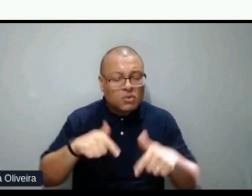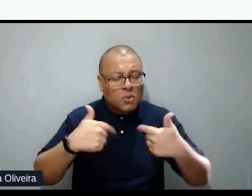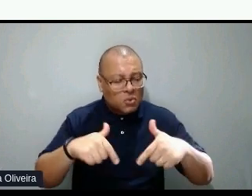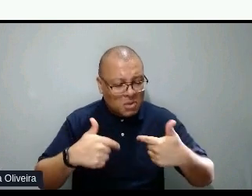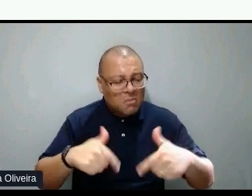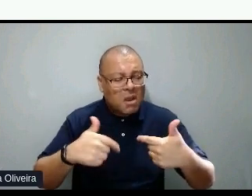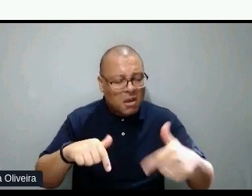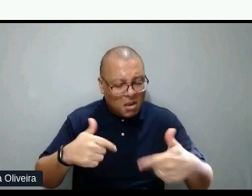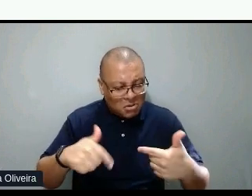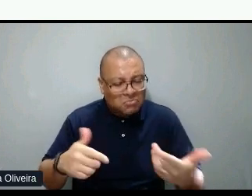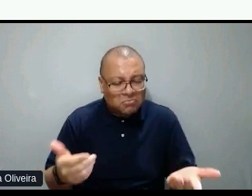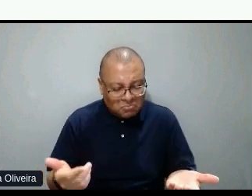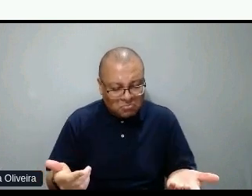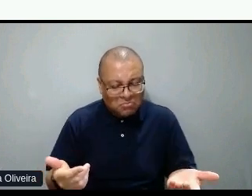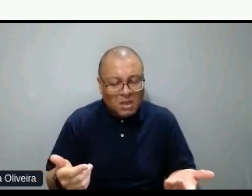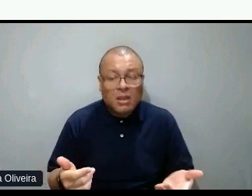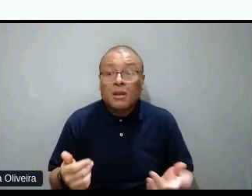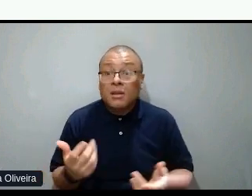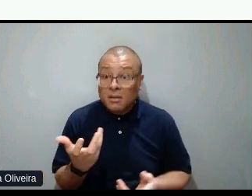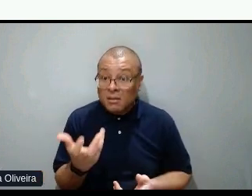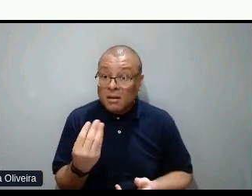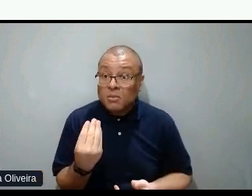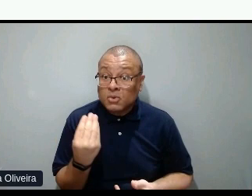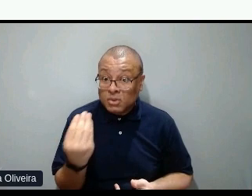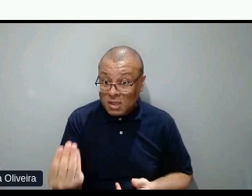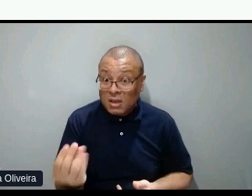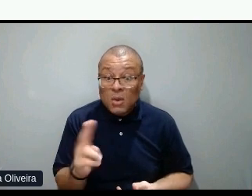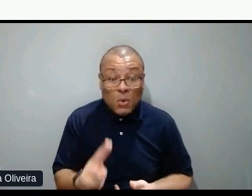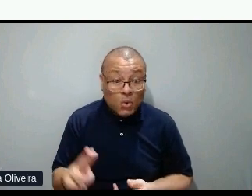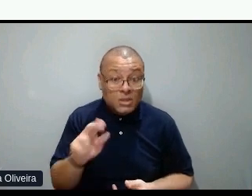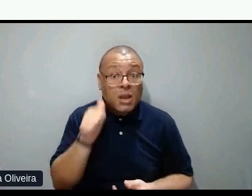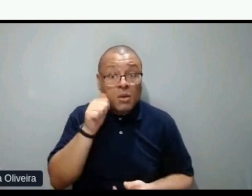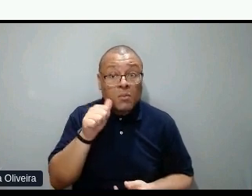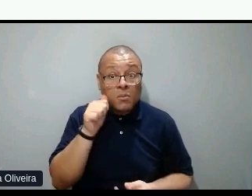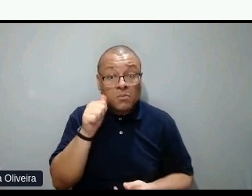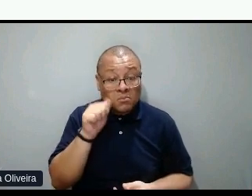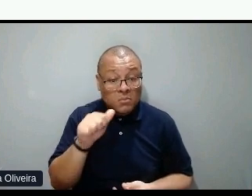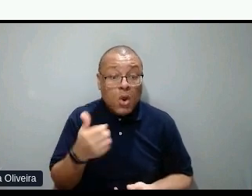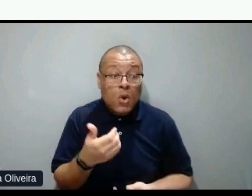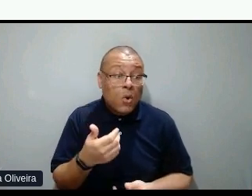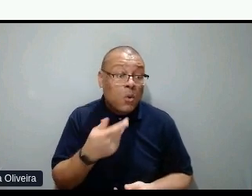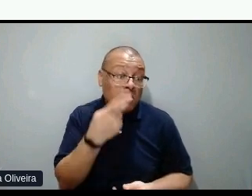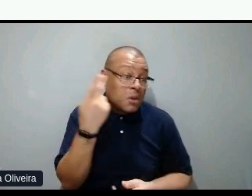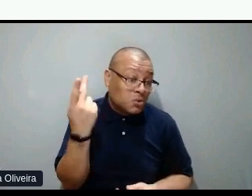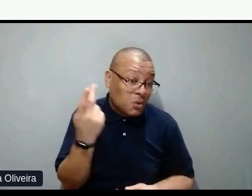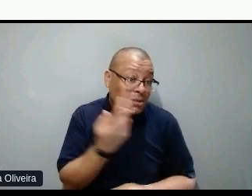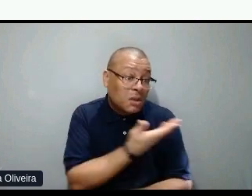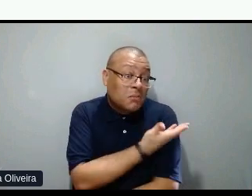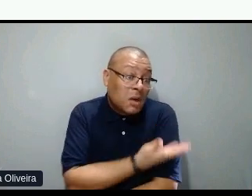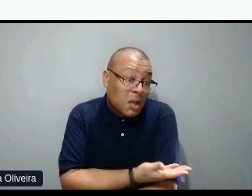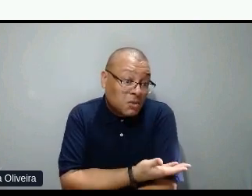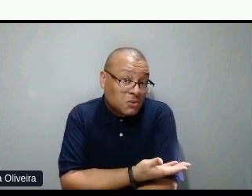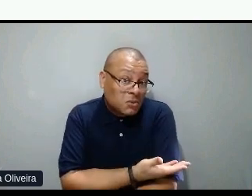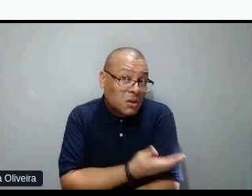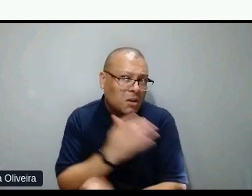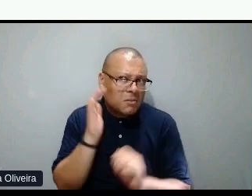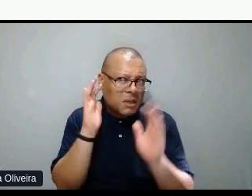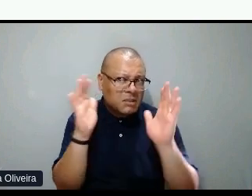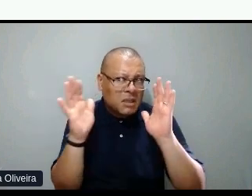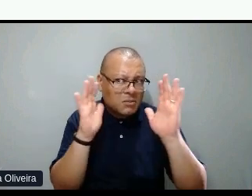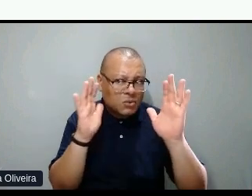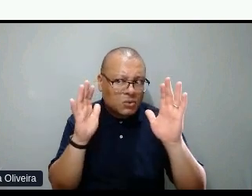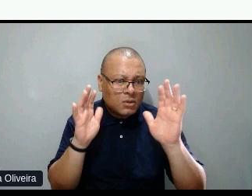out, we only get applications from white males. Maybe we are doing something different. We need to